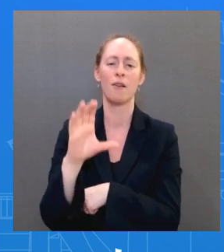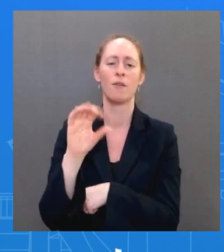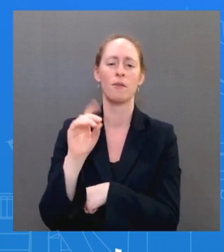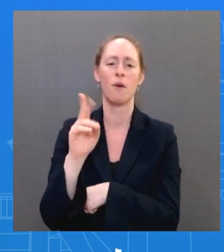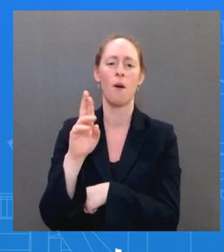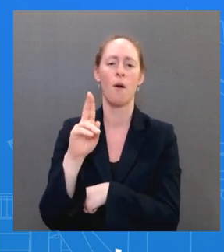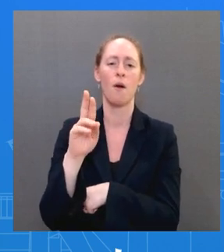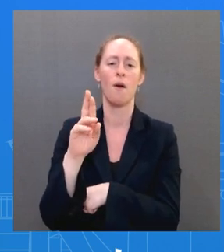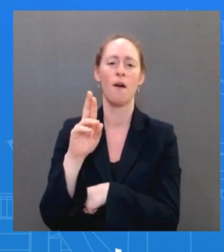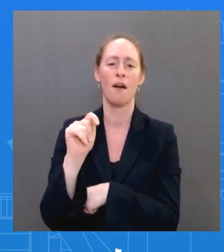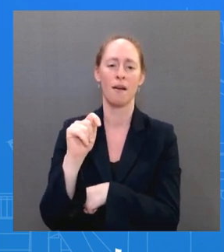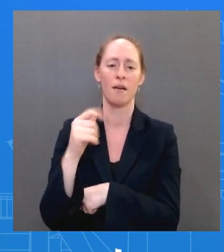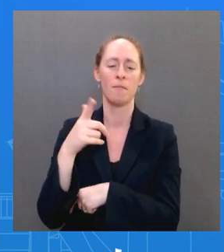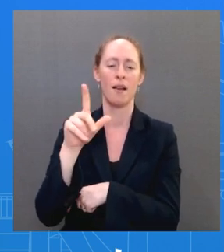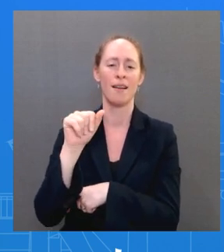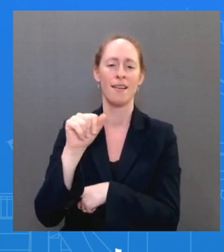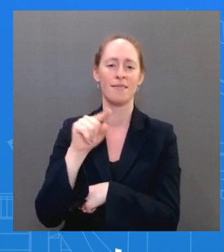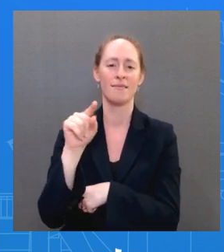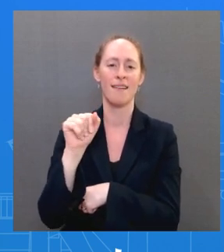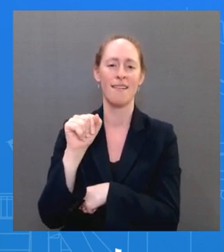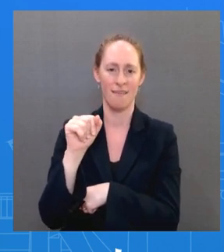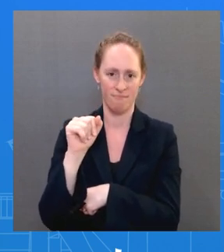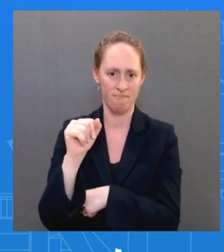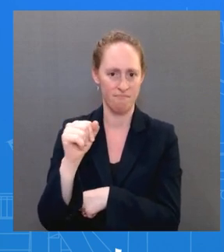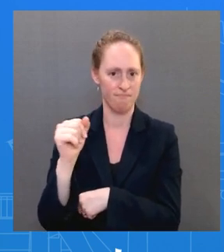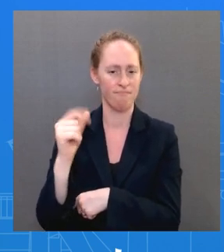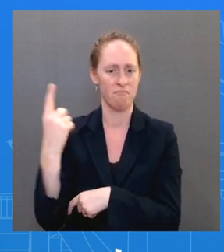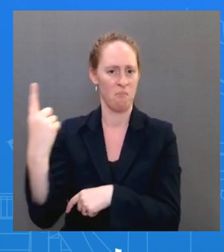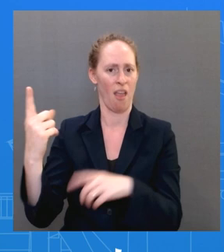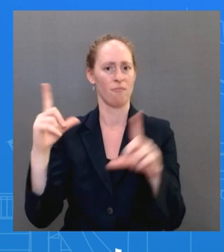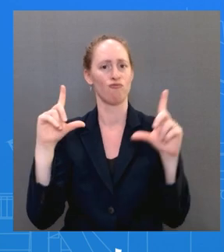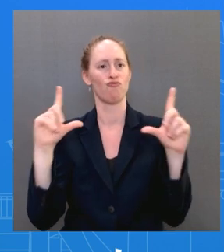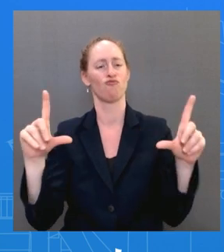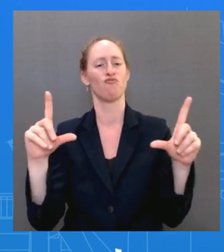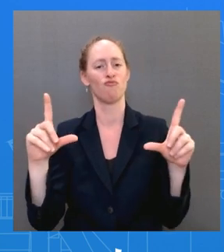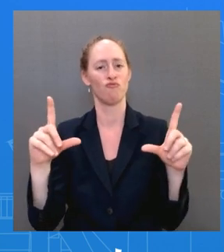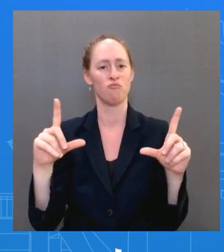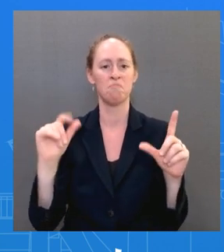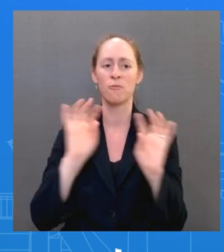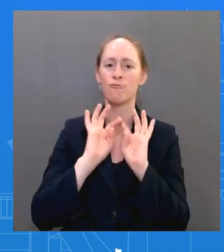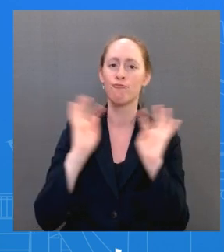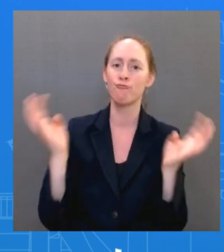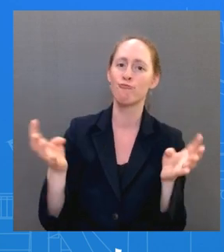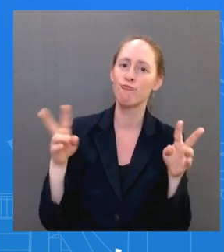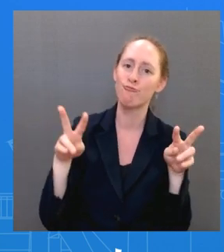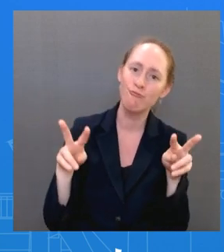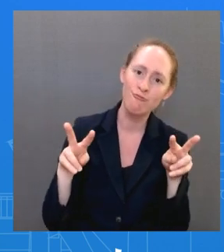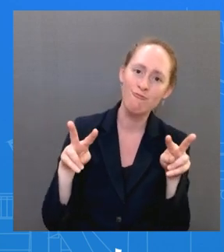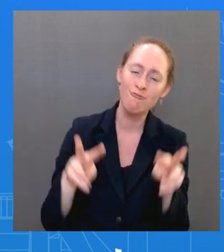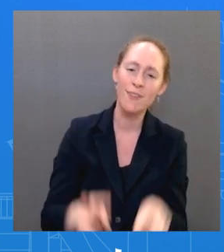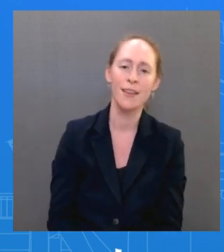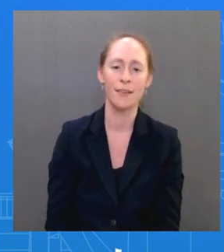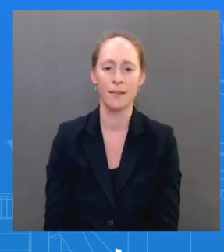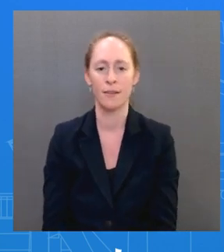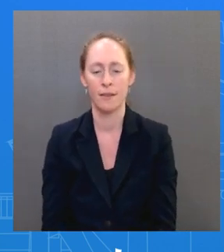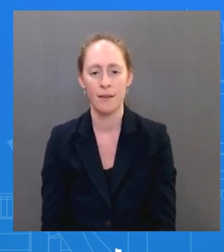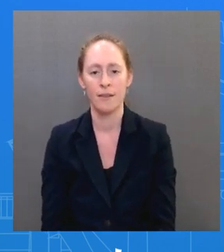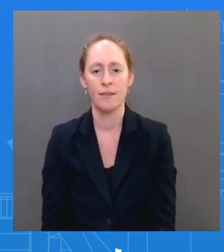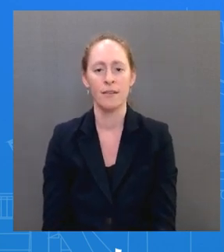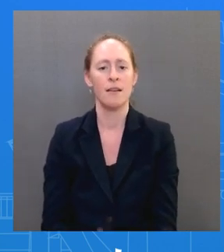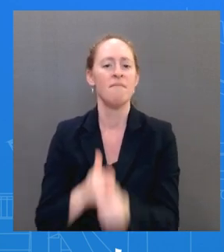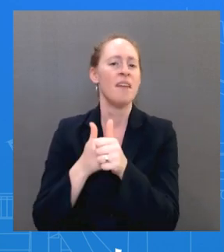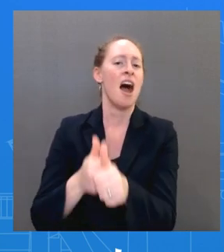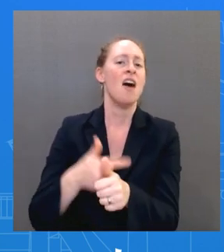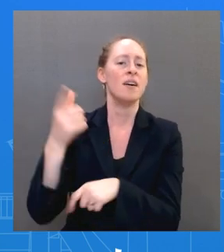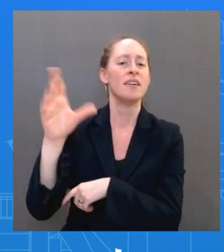have been virtual. He is following CDC guidance when it comes to a very, very, very small footprint